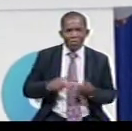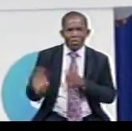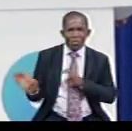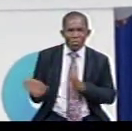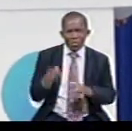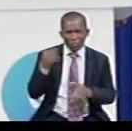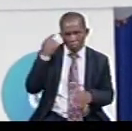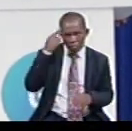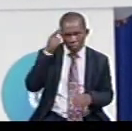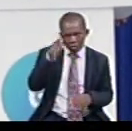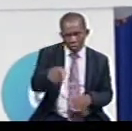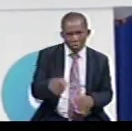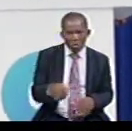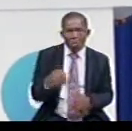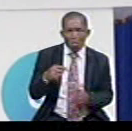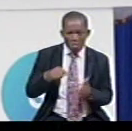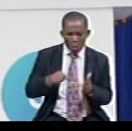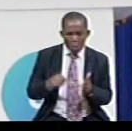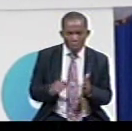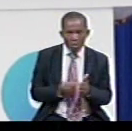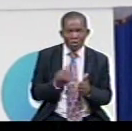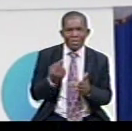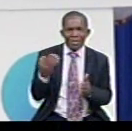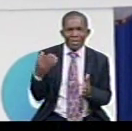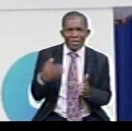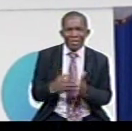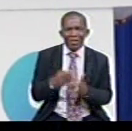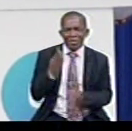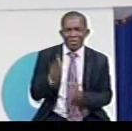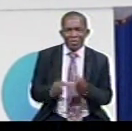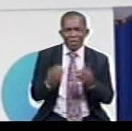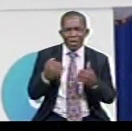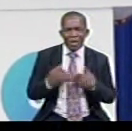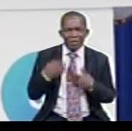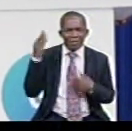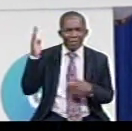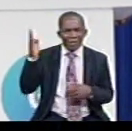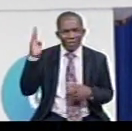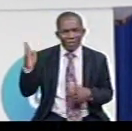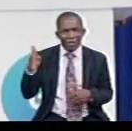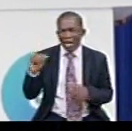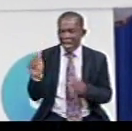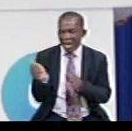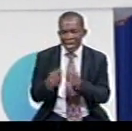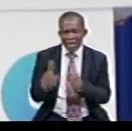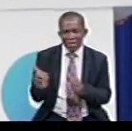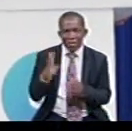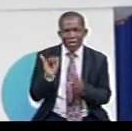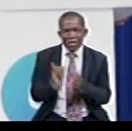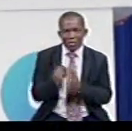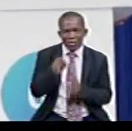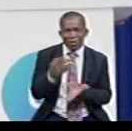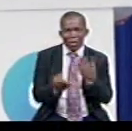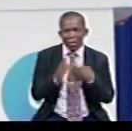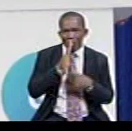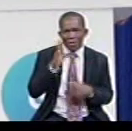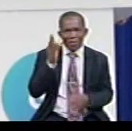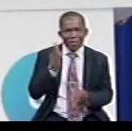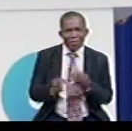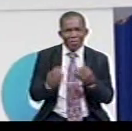Once again, if you have testimony, please, wherever you are hearing the sound of my voice, please come to the